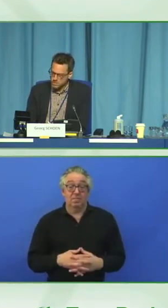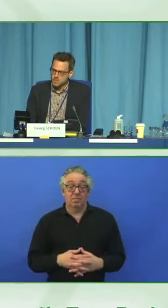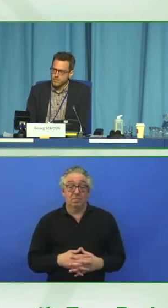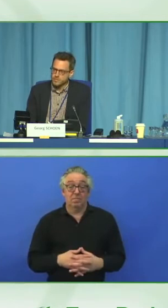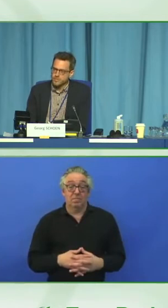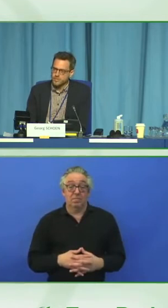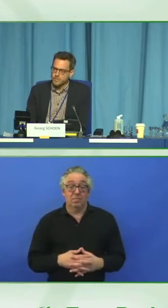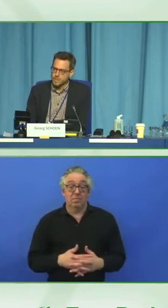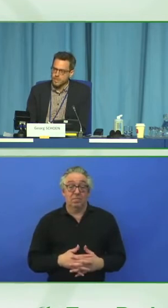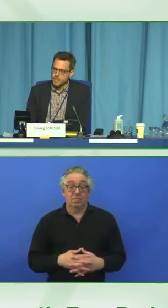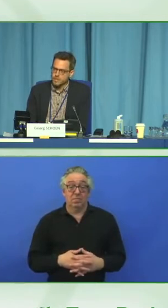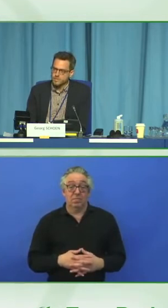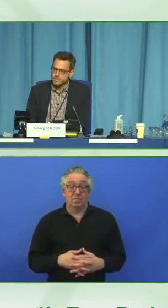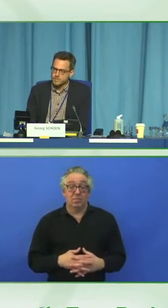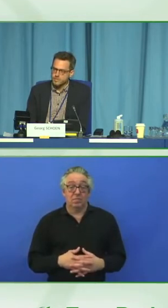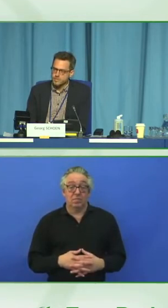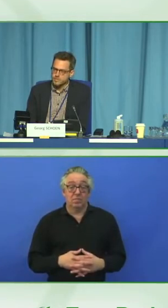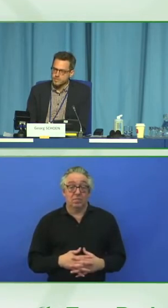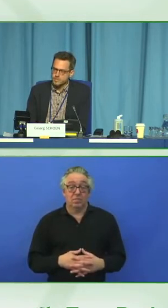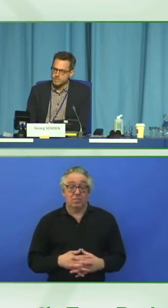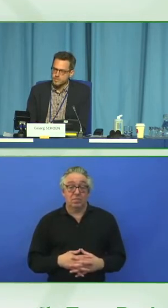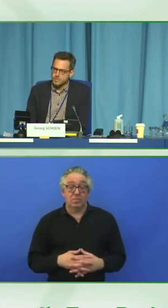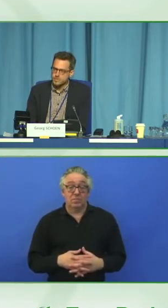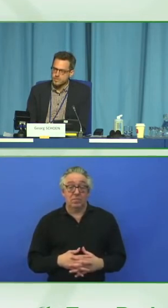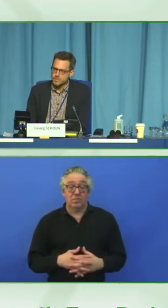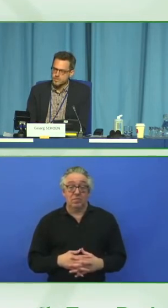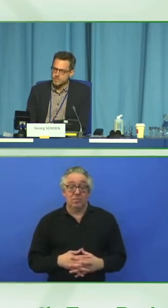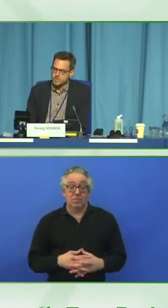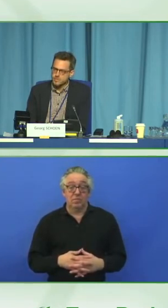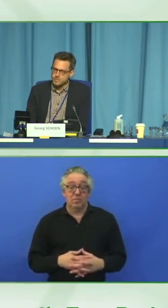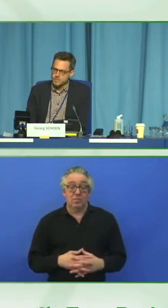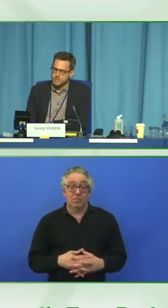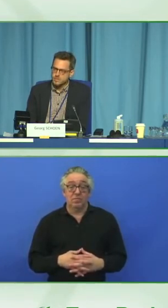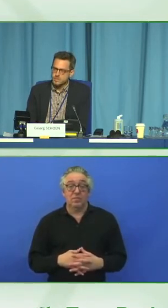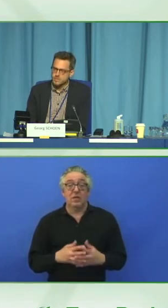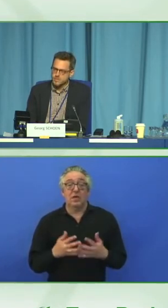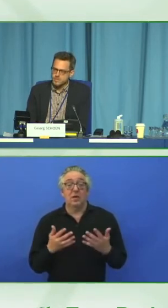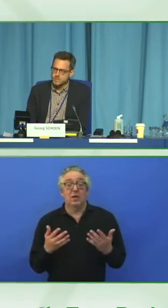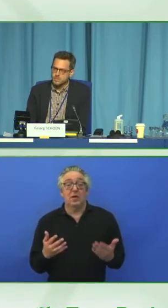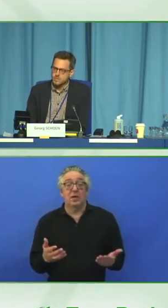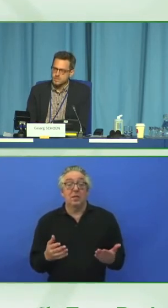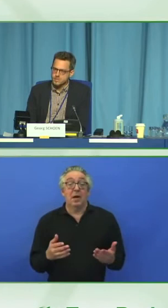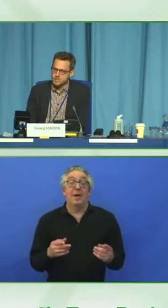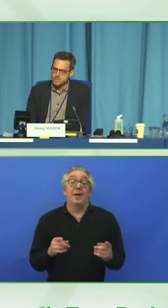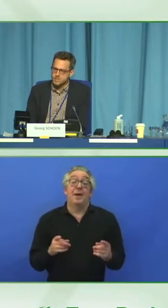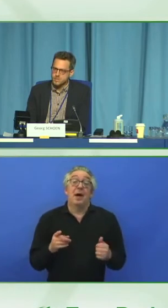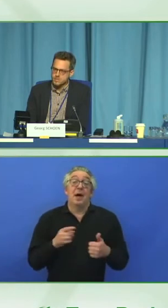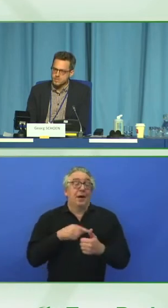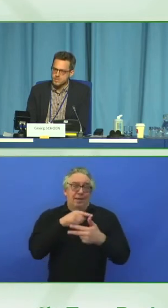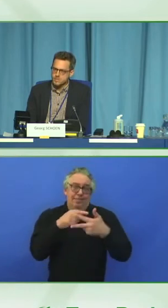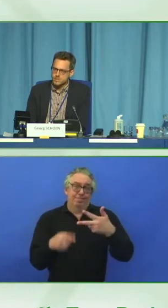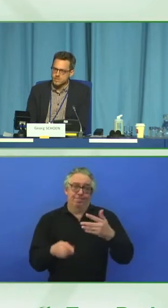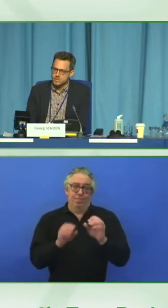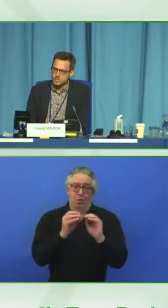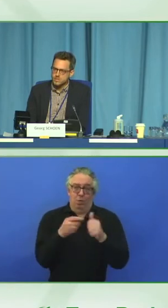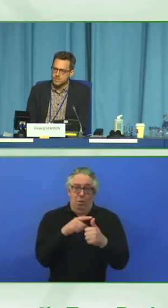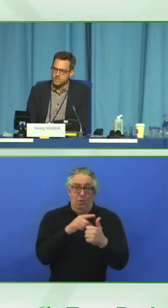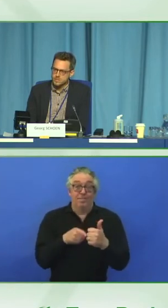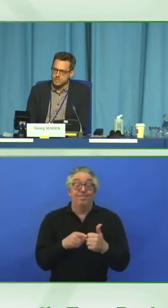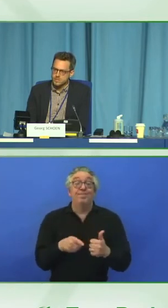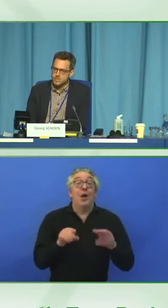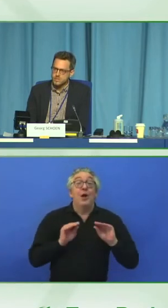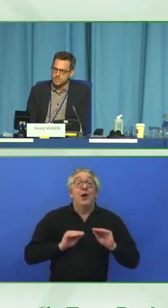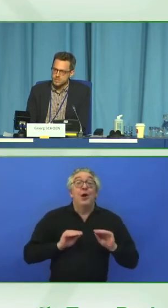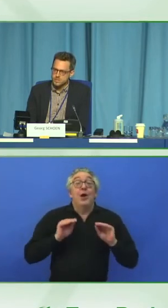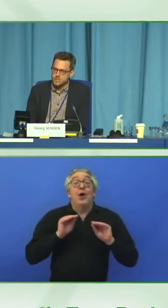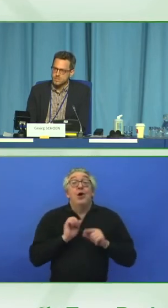which is systematic. We don't have hubspots for distribution. Training programs don't exist. For